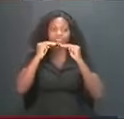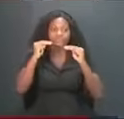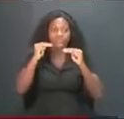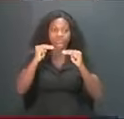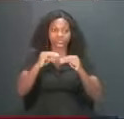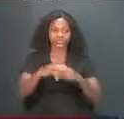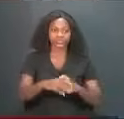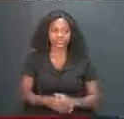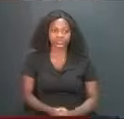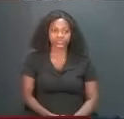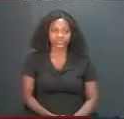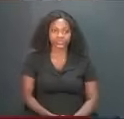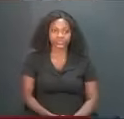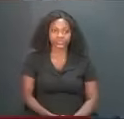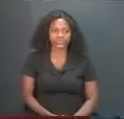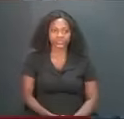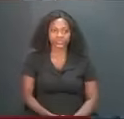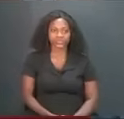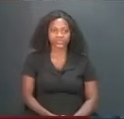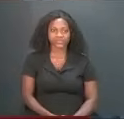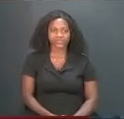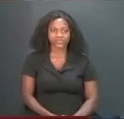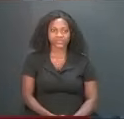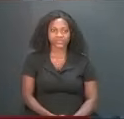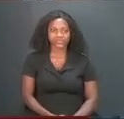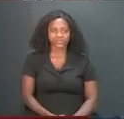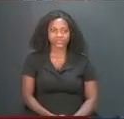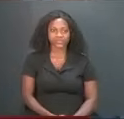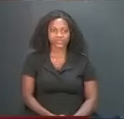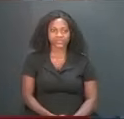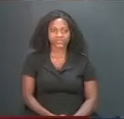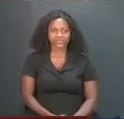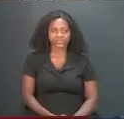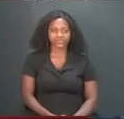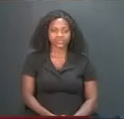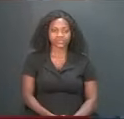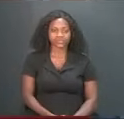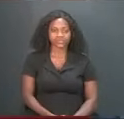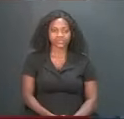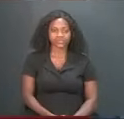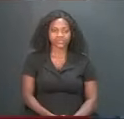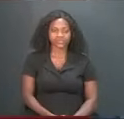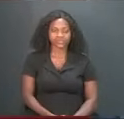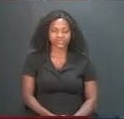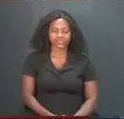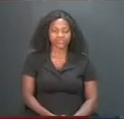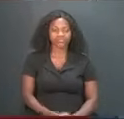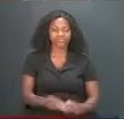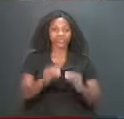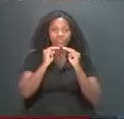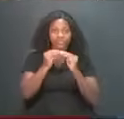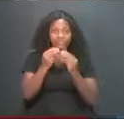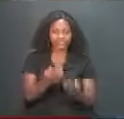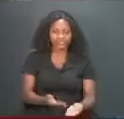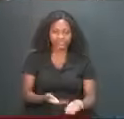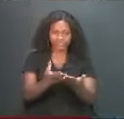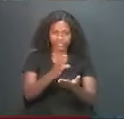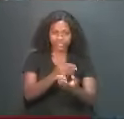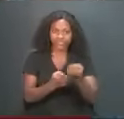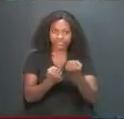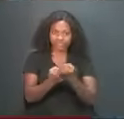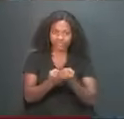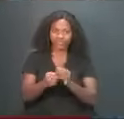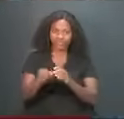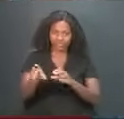Honorable Taylor, Deputy Minister. Honorable members, motion moved and seconded is for the consideration of the House.